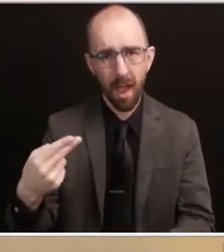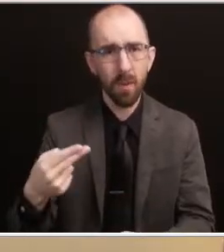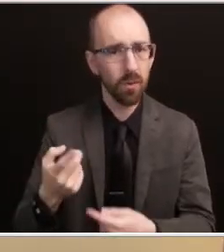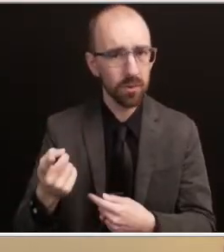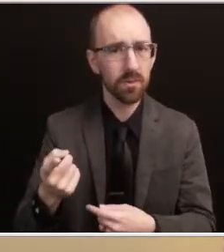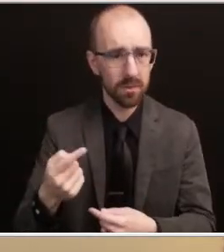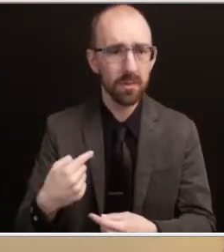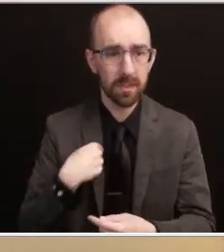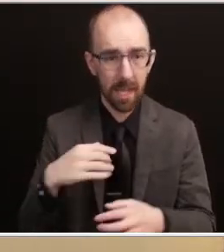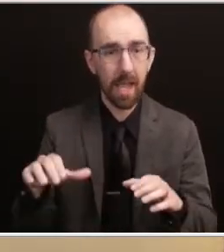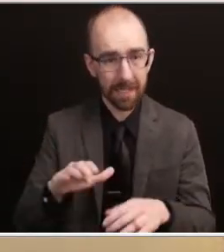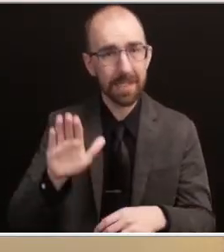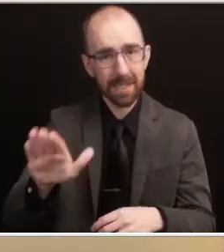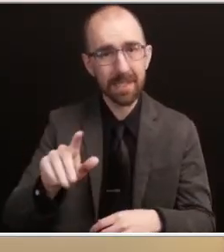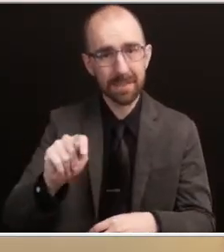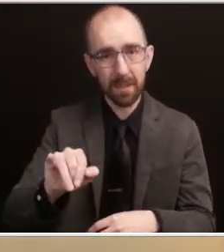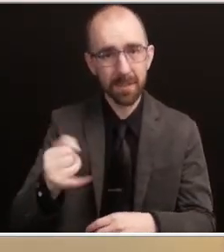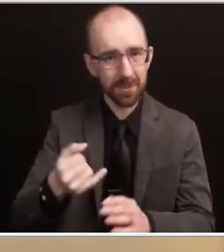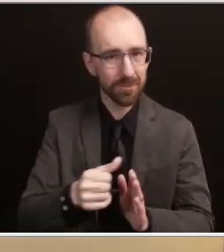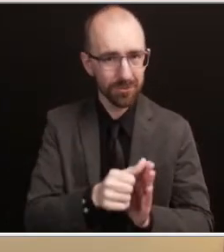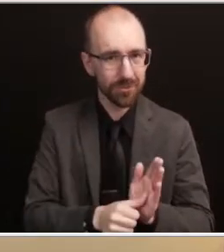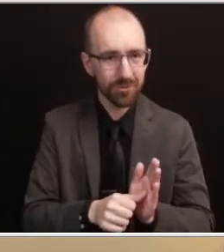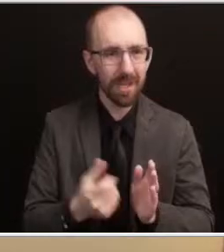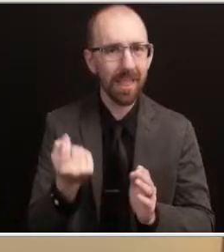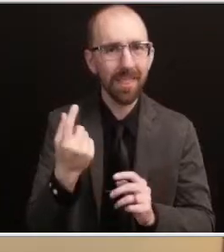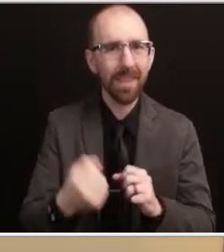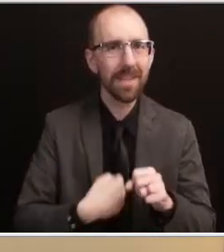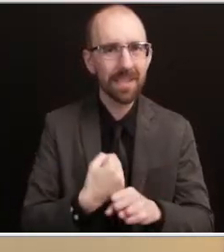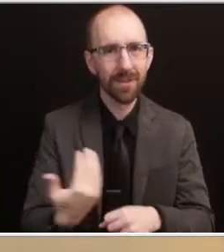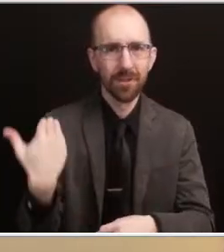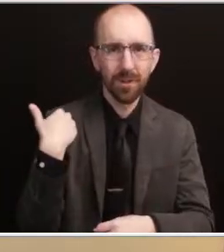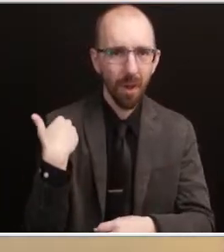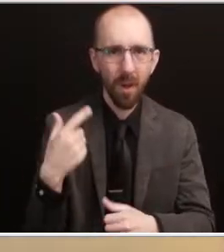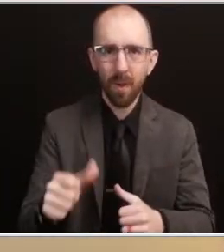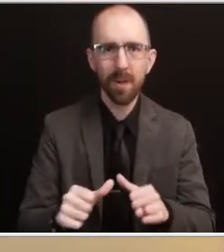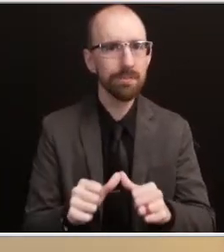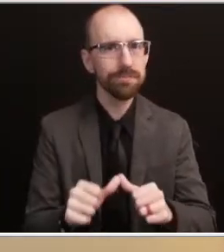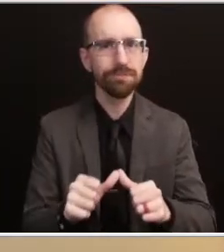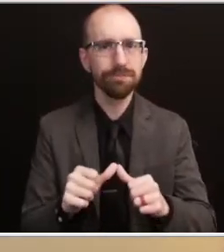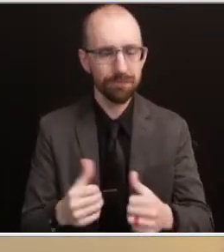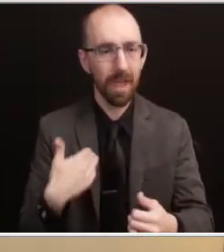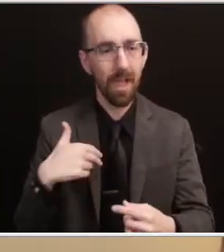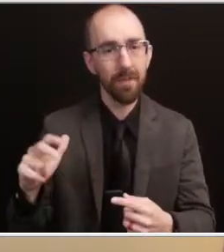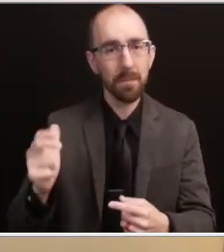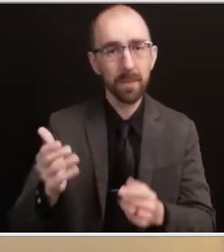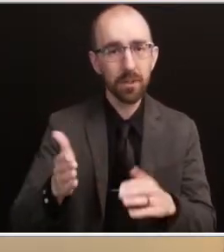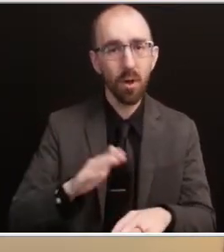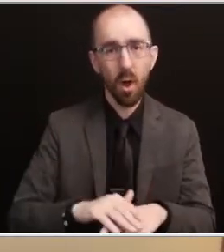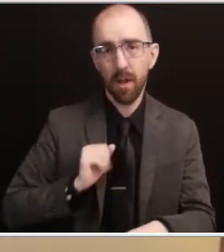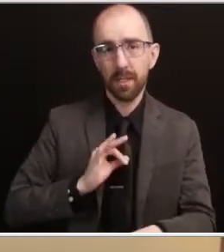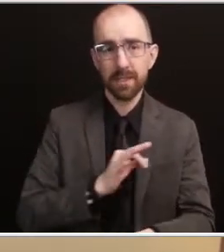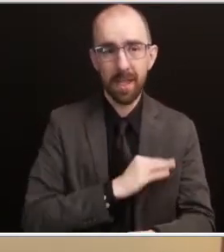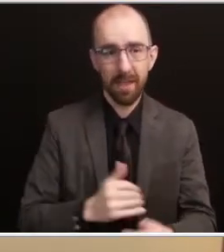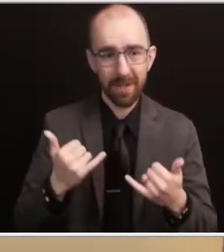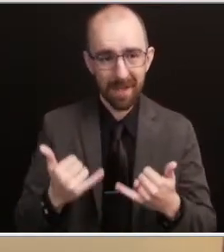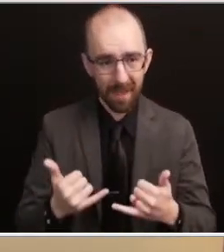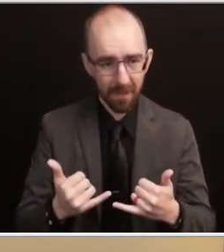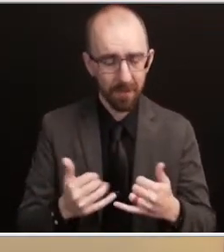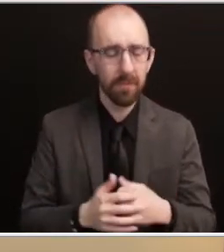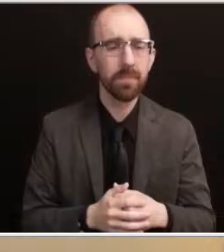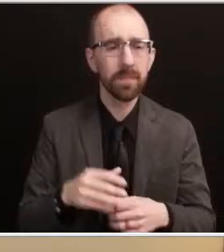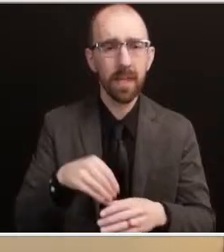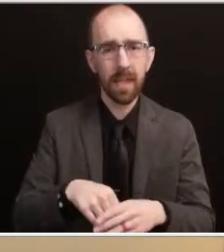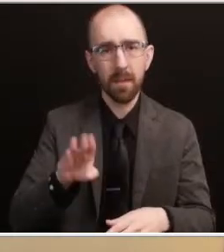and I did his Tommy John surgery 11 years ago. We have a pitcher on our staff now in